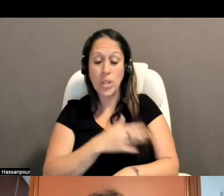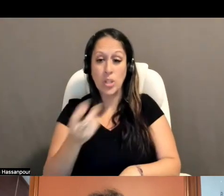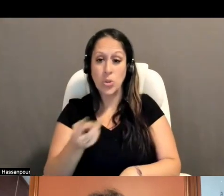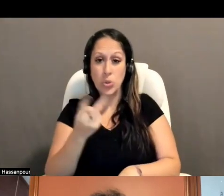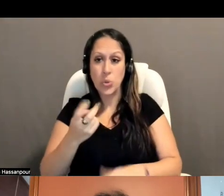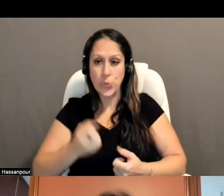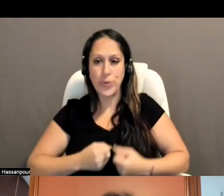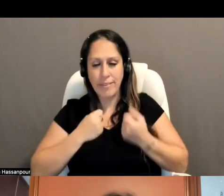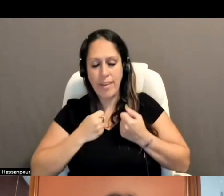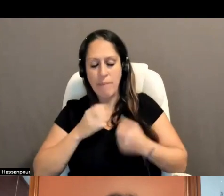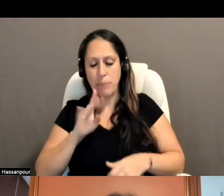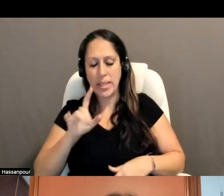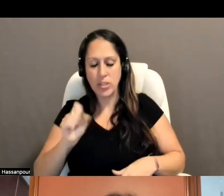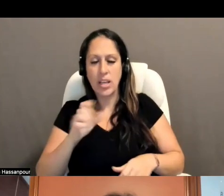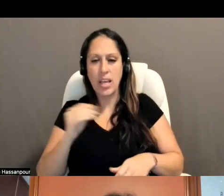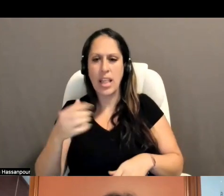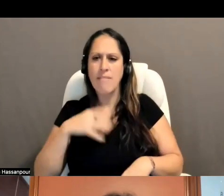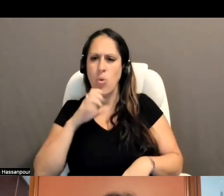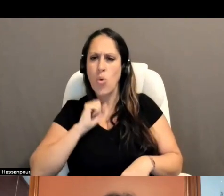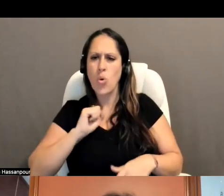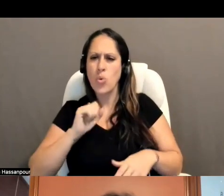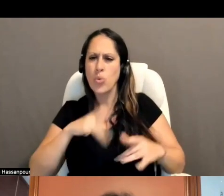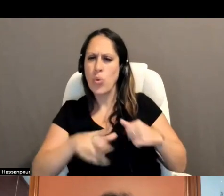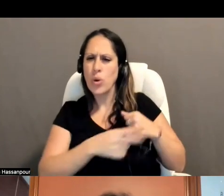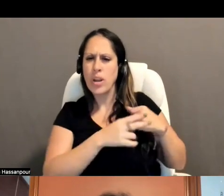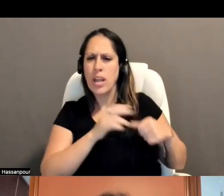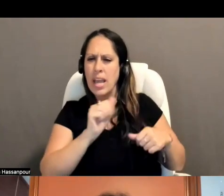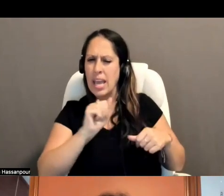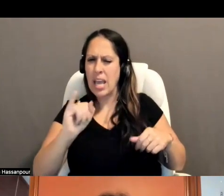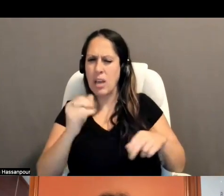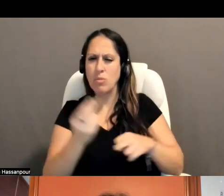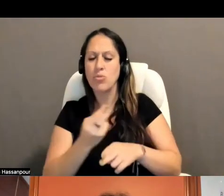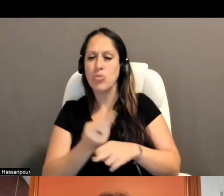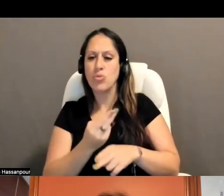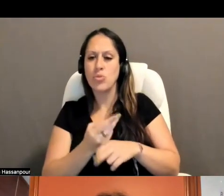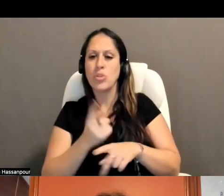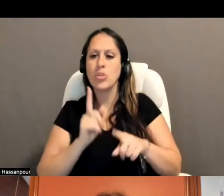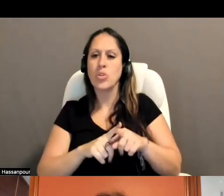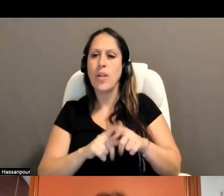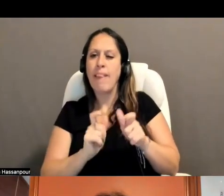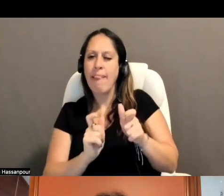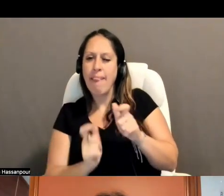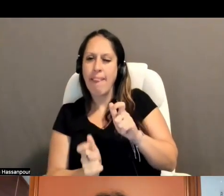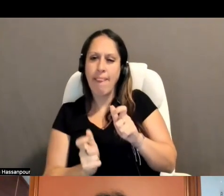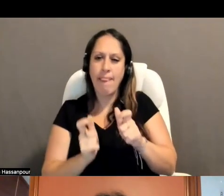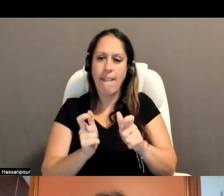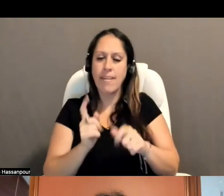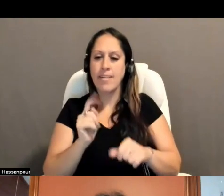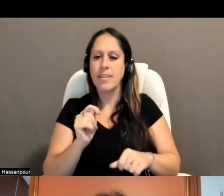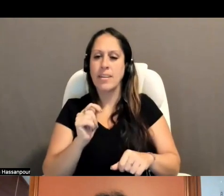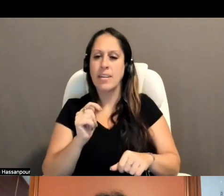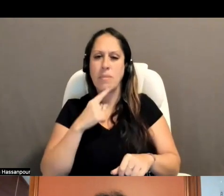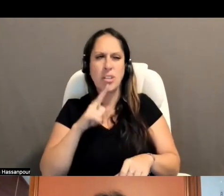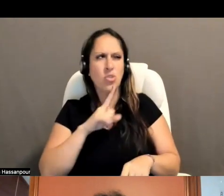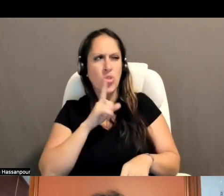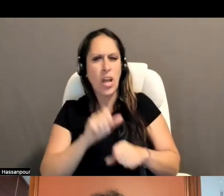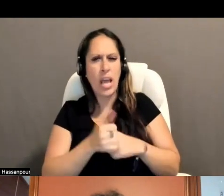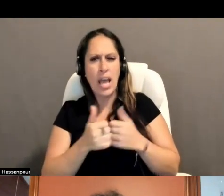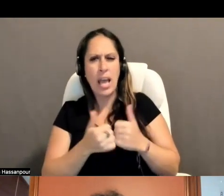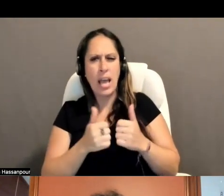surviving Beatles, and there's an old recording, and AI was used to augment it. And I'm not sure how